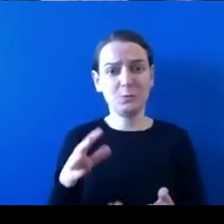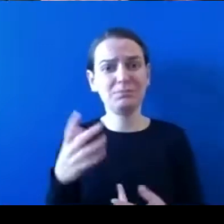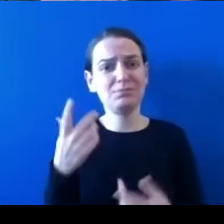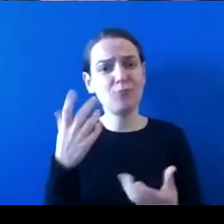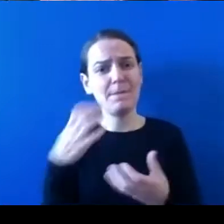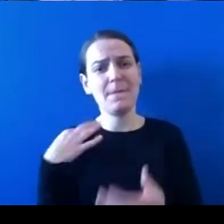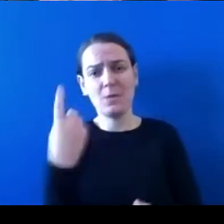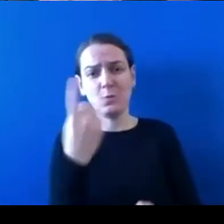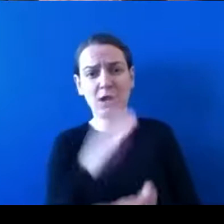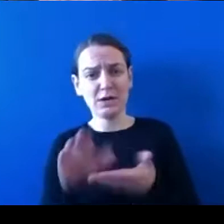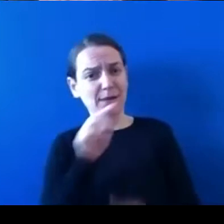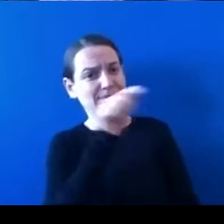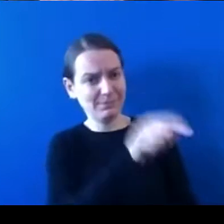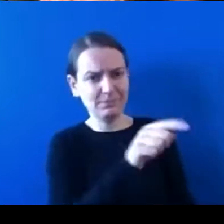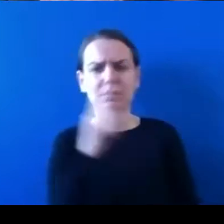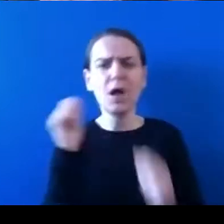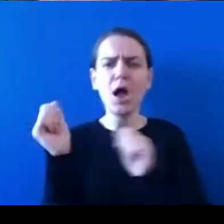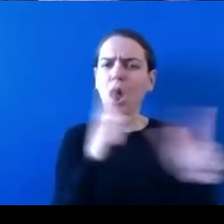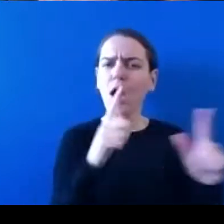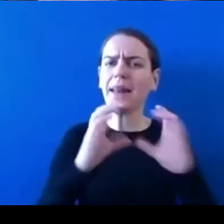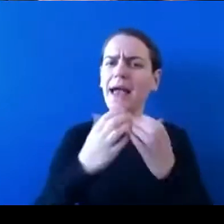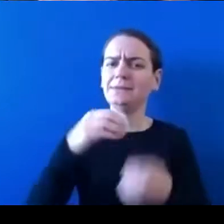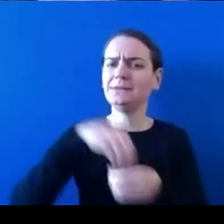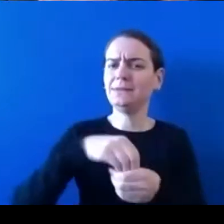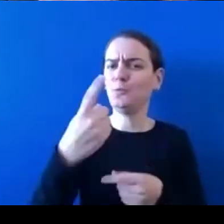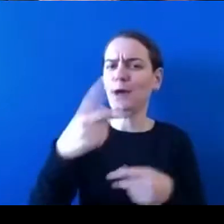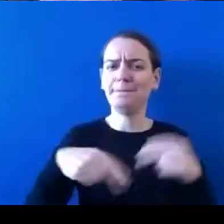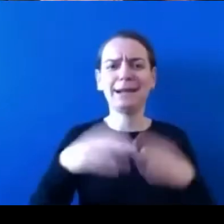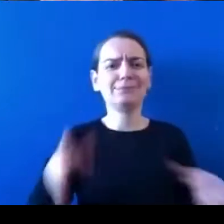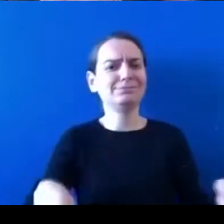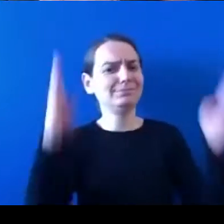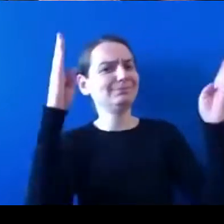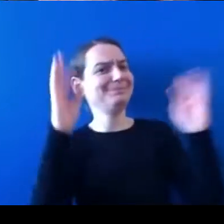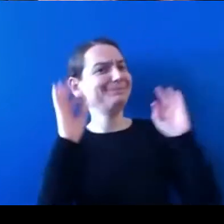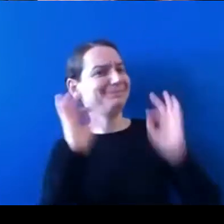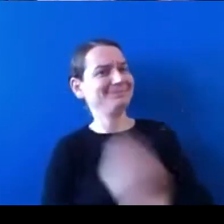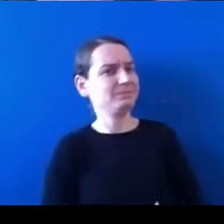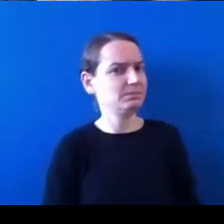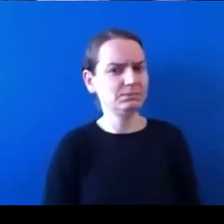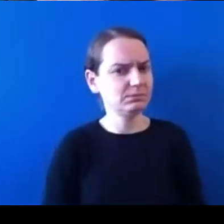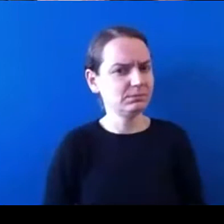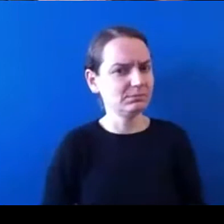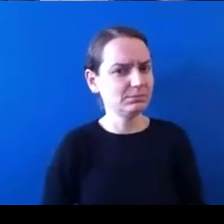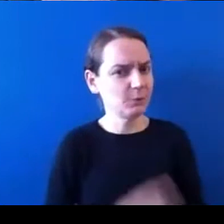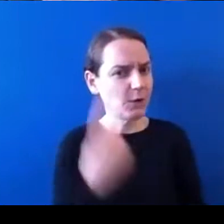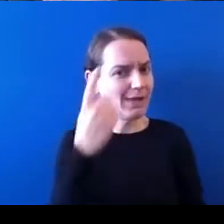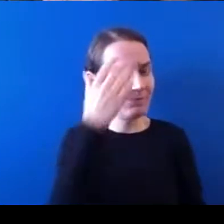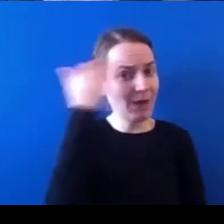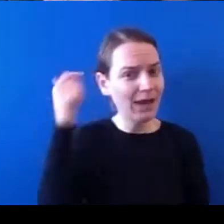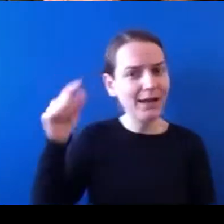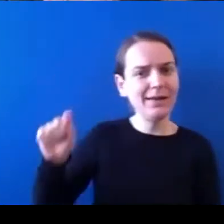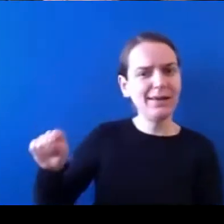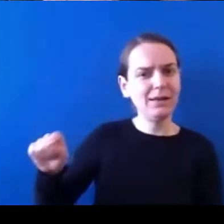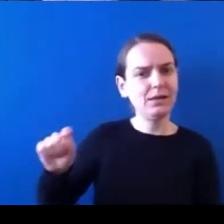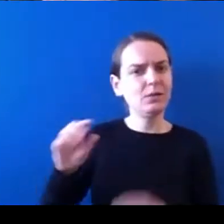But if you like small, that's good. Looking at UMass Amherst it's a mini city. And so